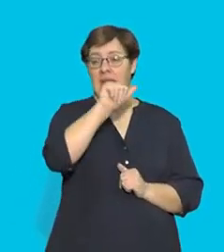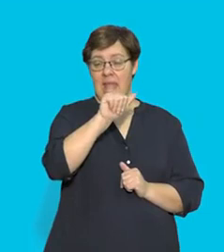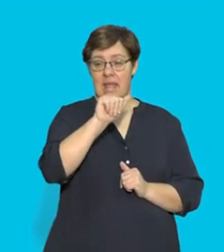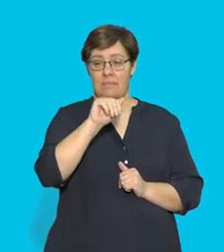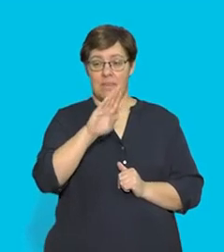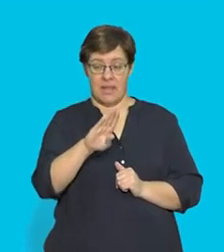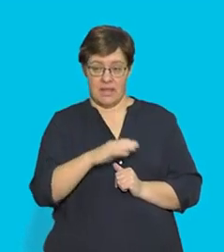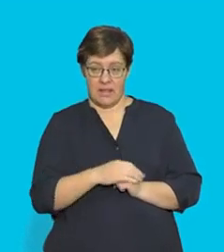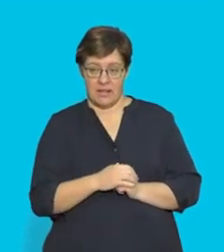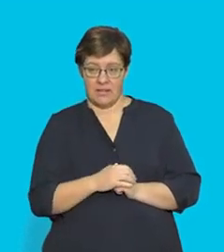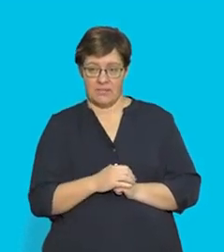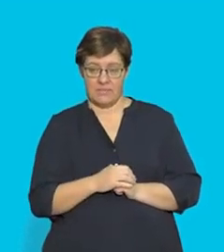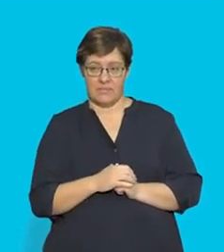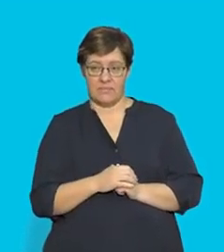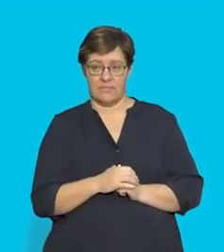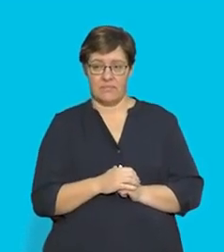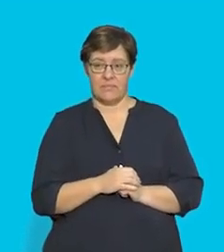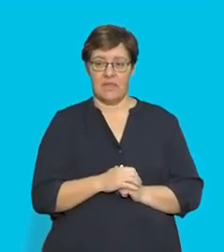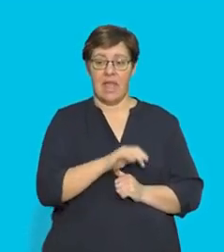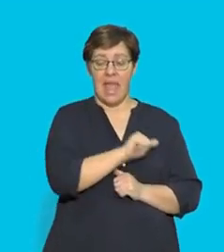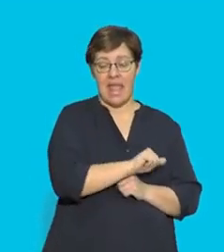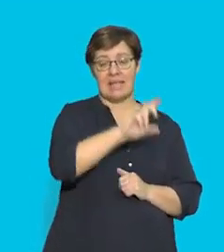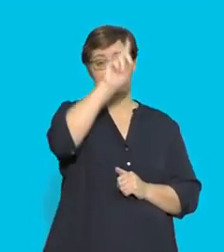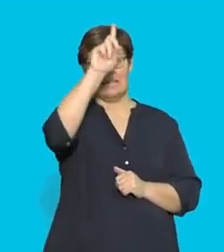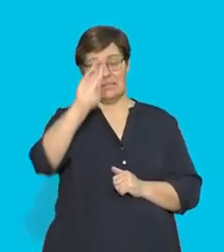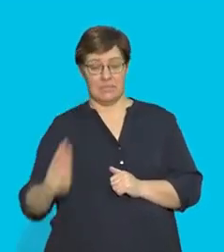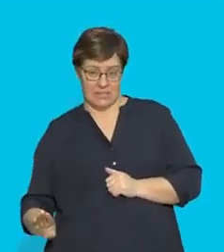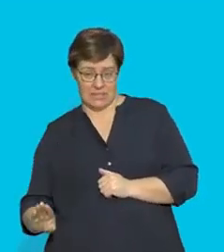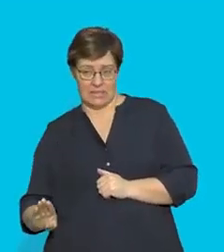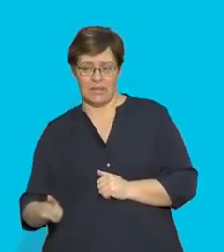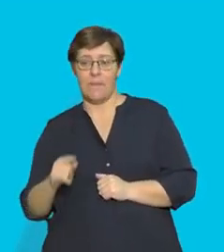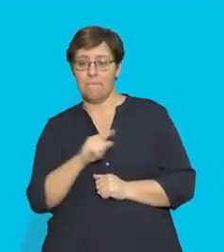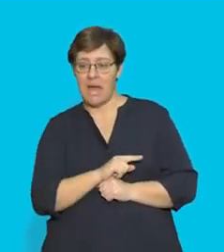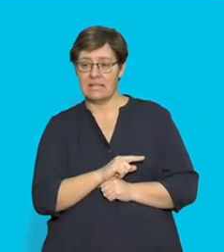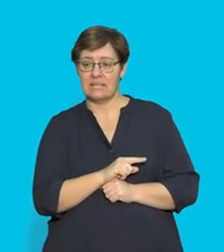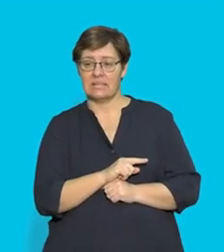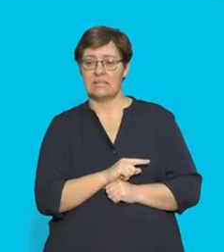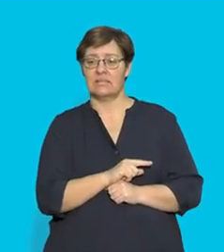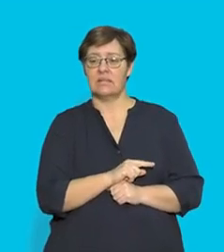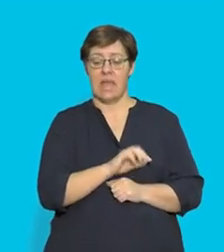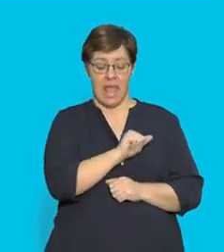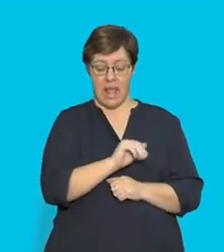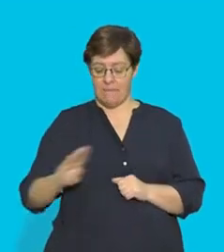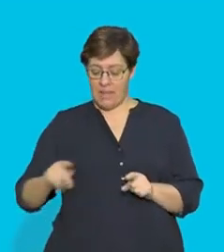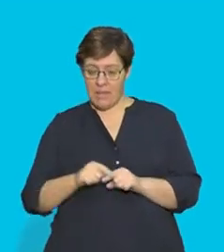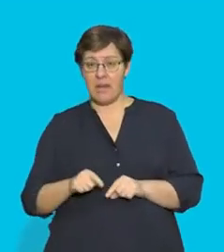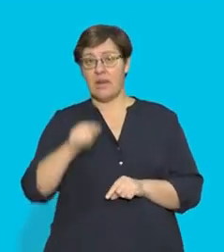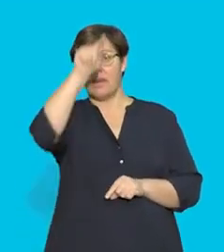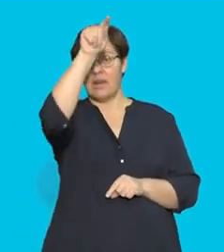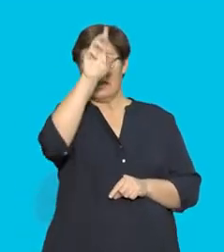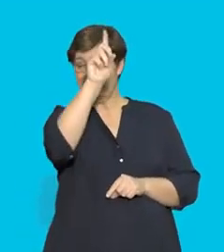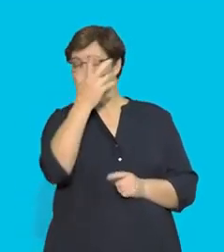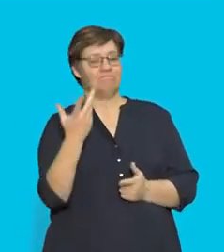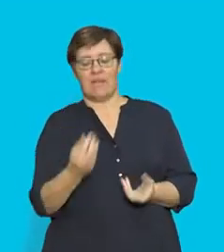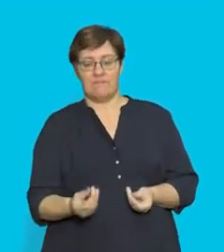AB. But if you look in this diagram, we don't have the angle across from AB, which is ADB. But it's easy